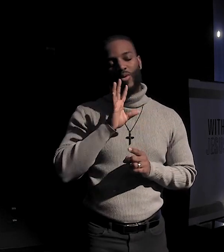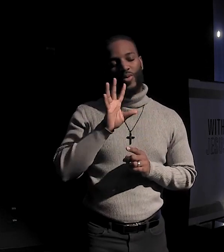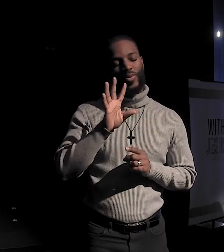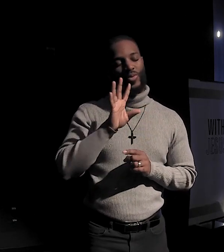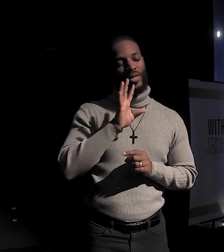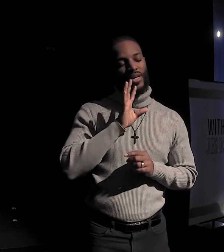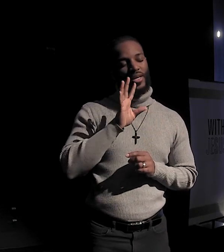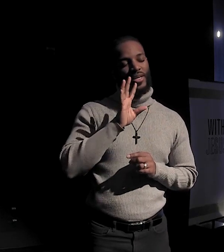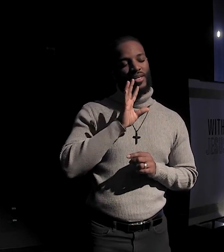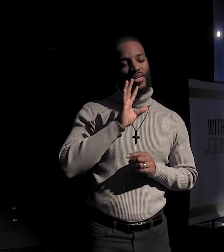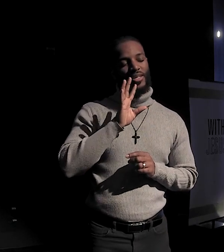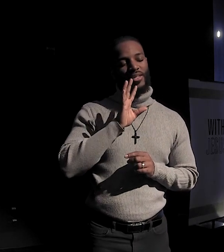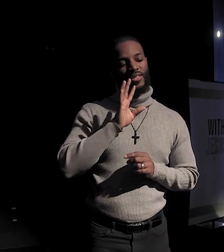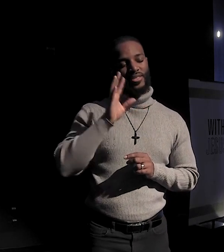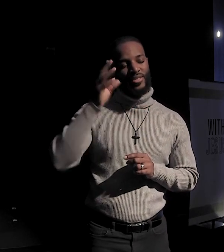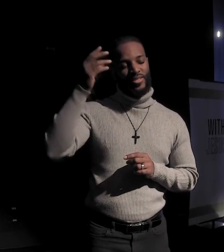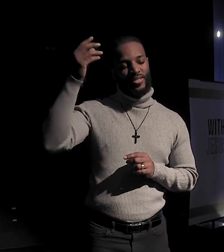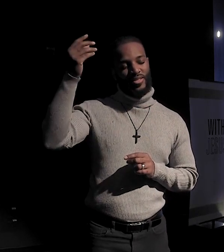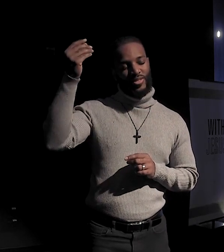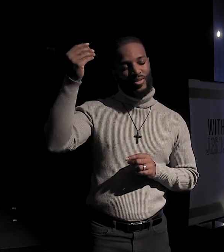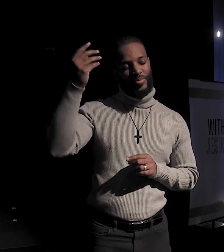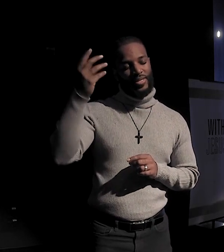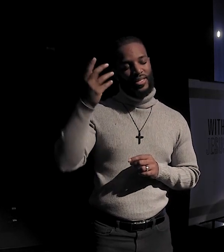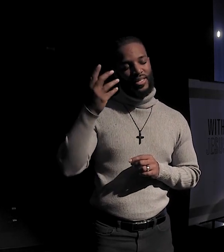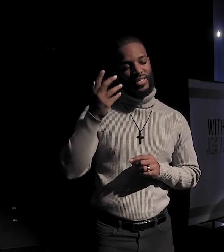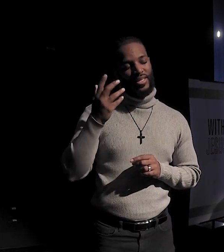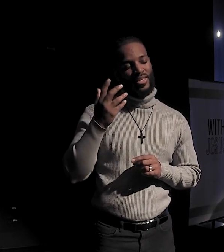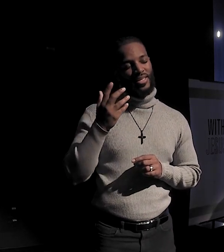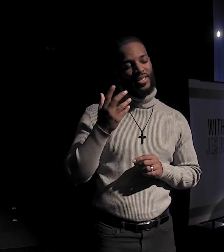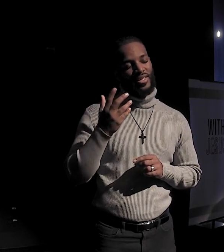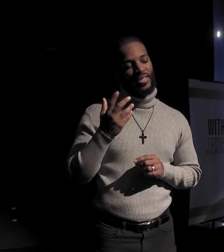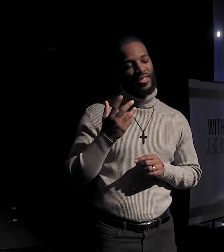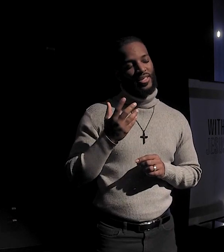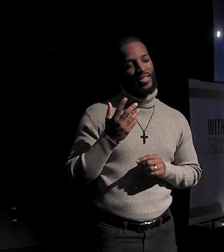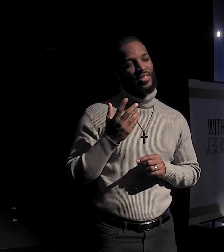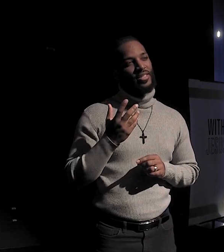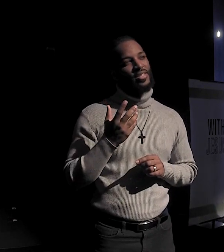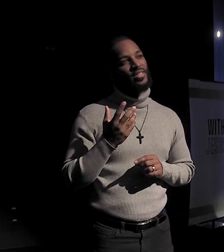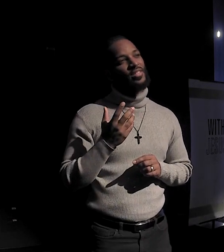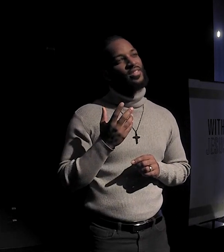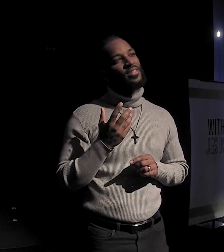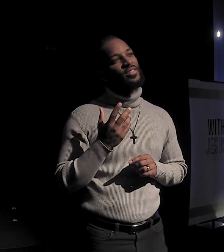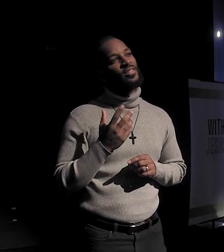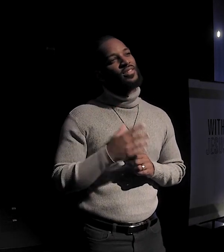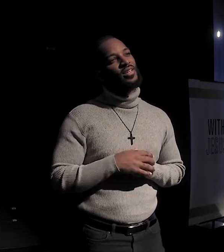word spoken to me.